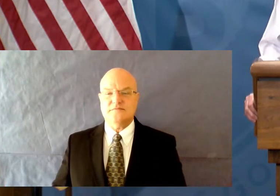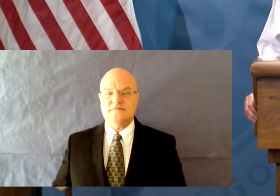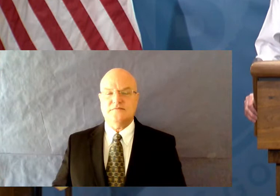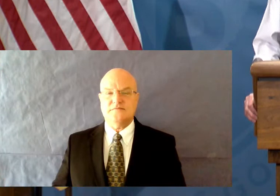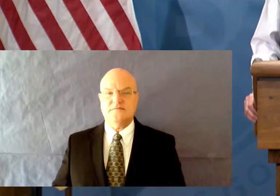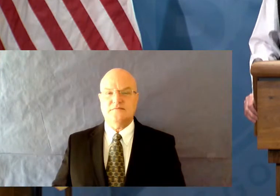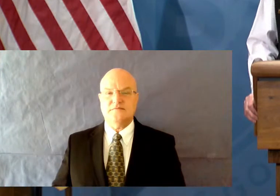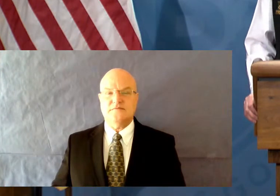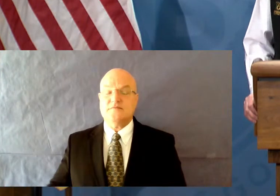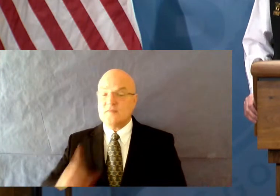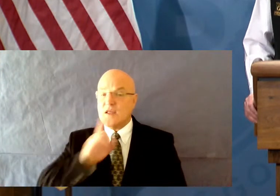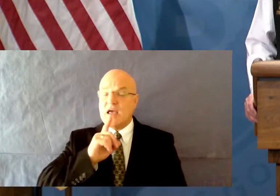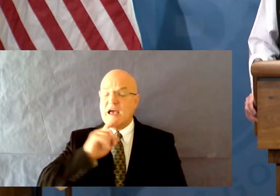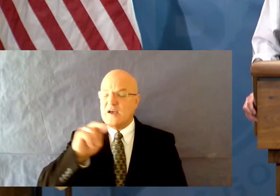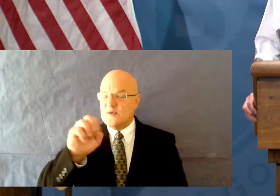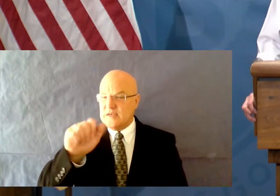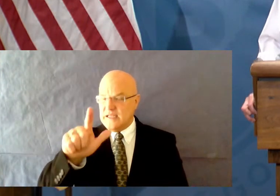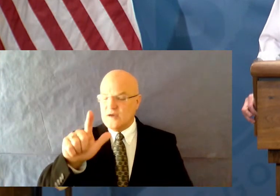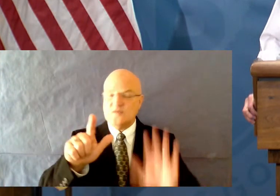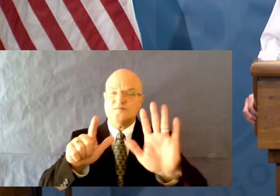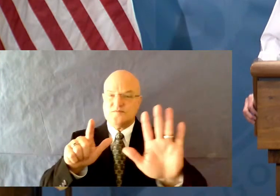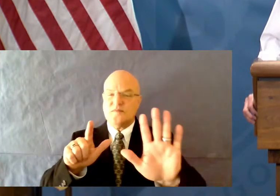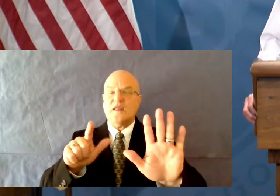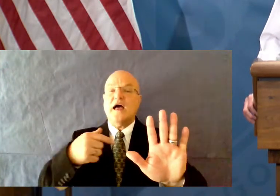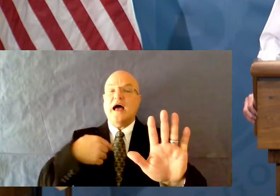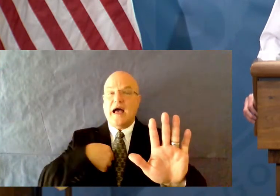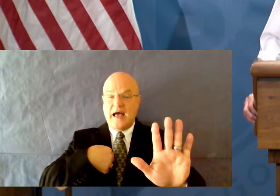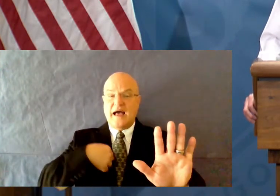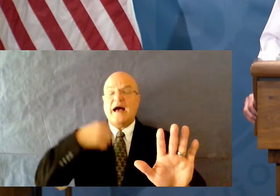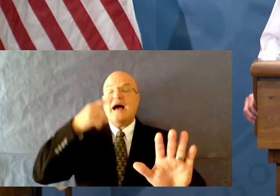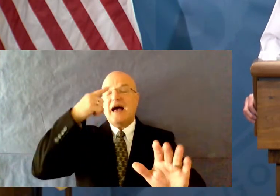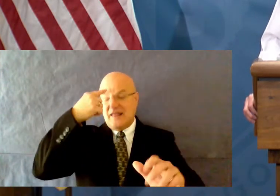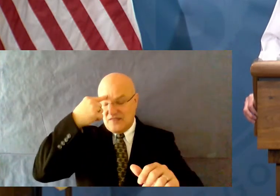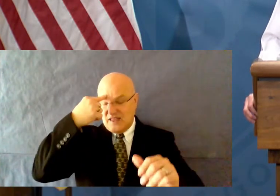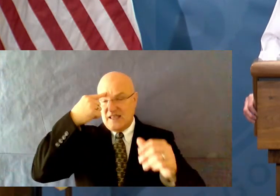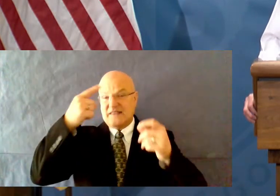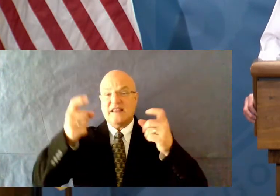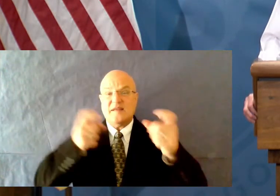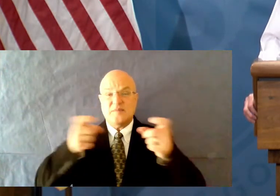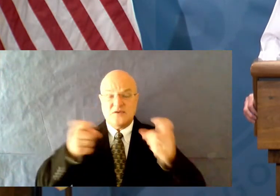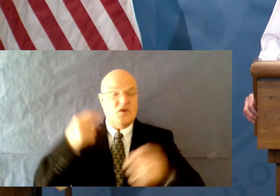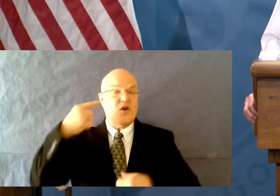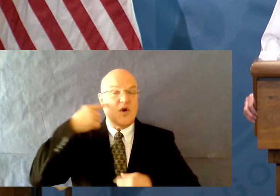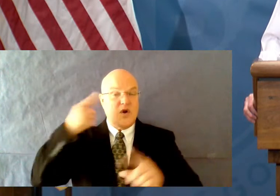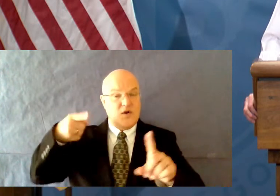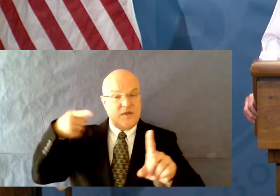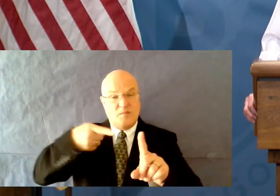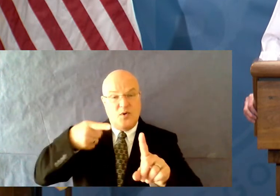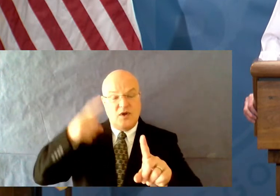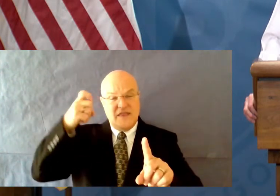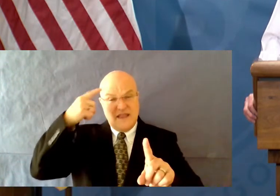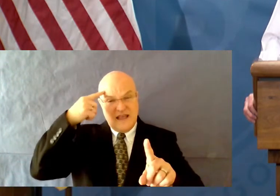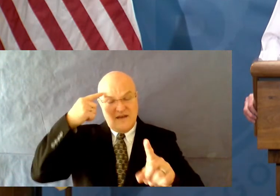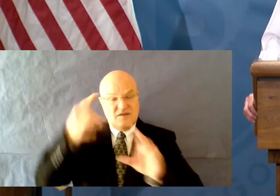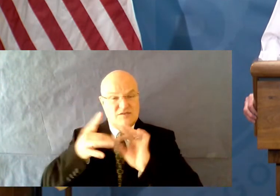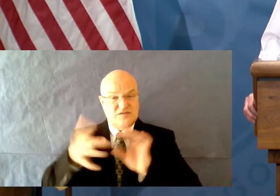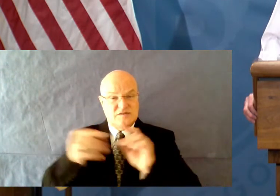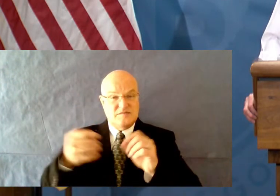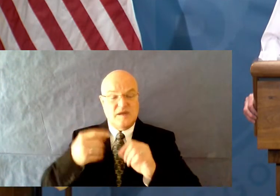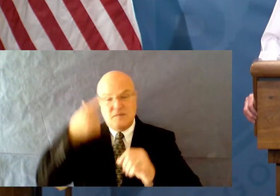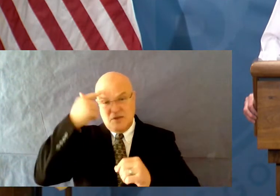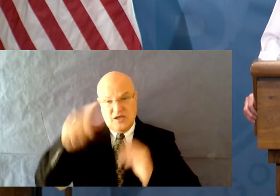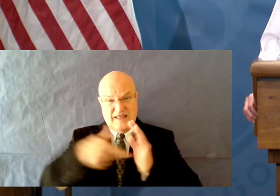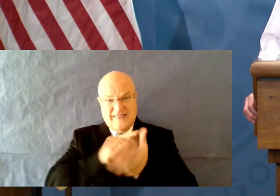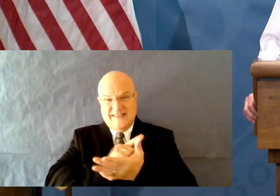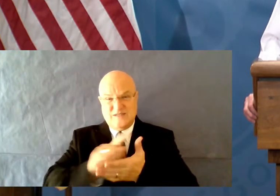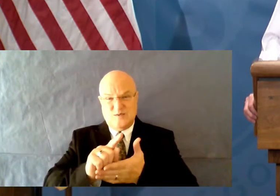And actually, Neil, let me come back. I do believe the administration heard the point the governors made, because this week they